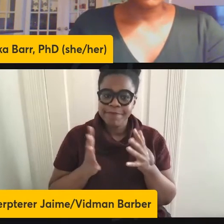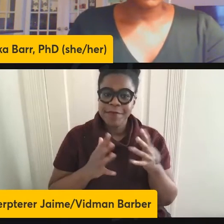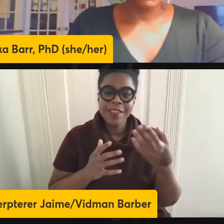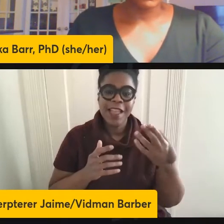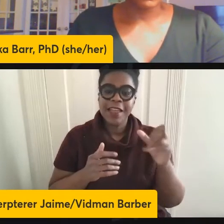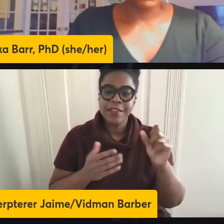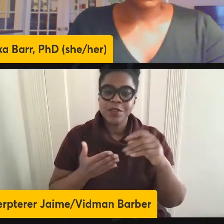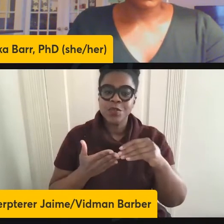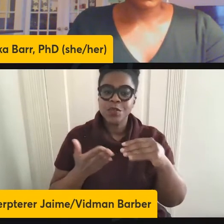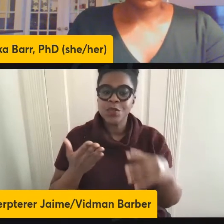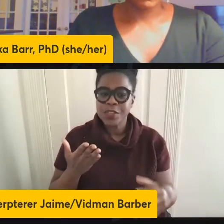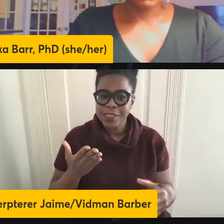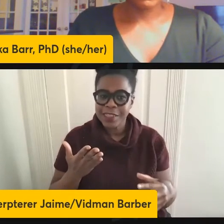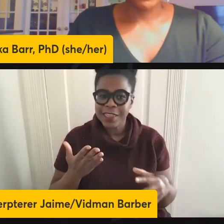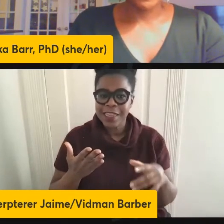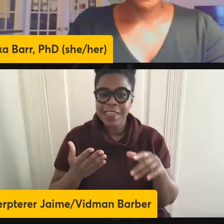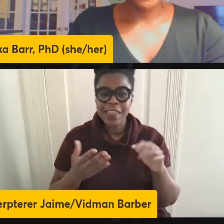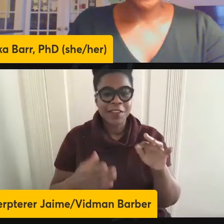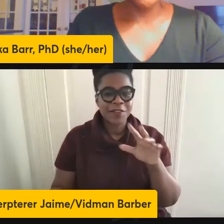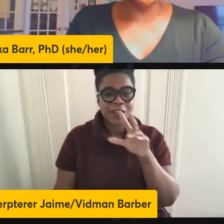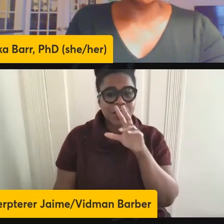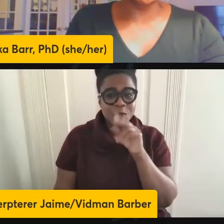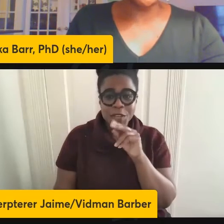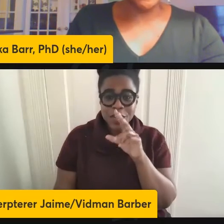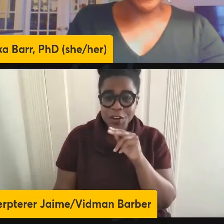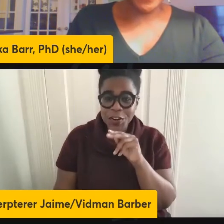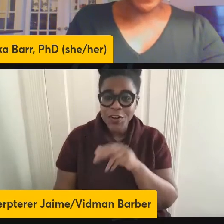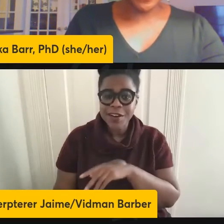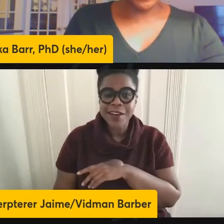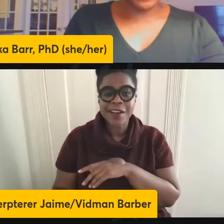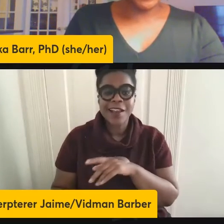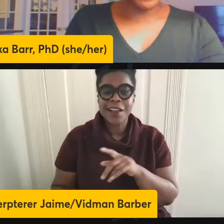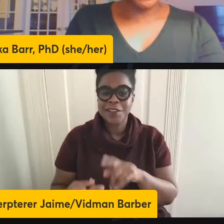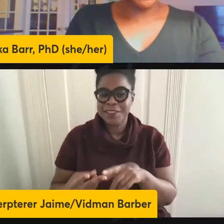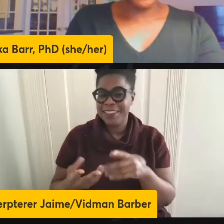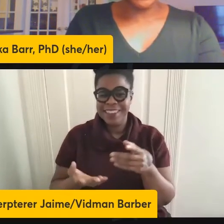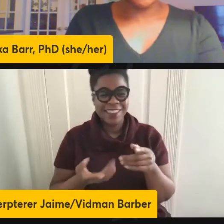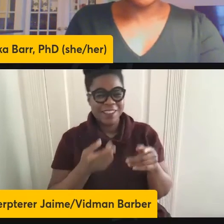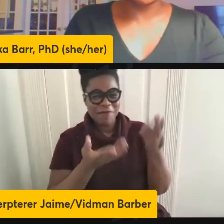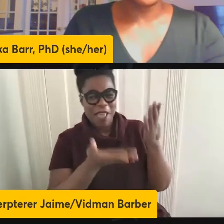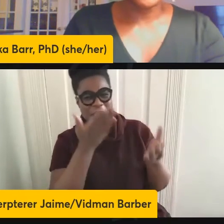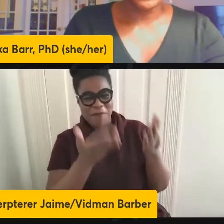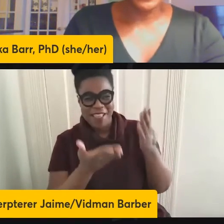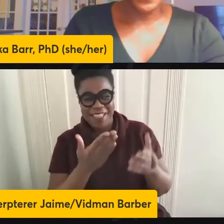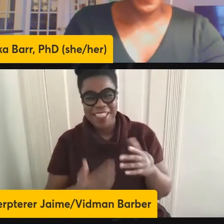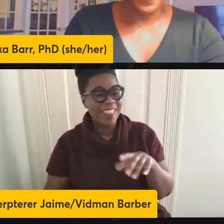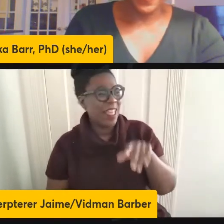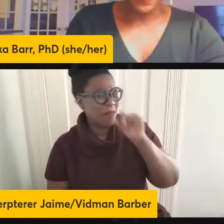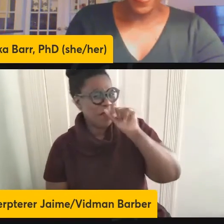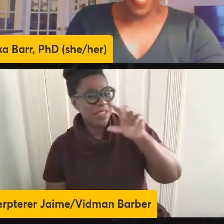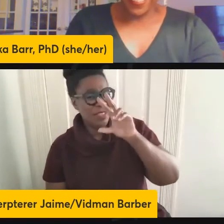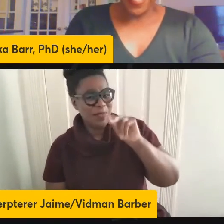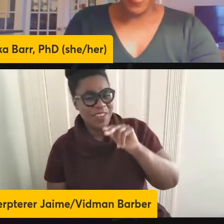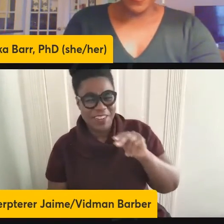students if they're on Twitter, I'm sure they're on like TikTok. Probably. The youth, they love Twitter.